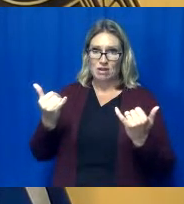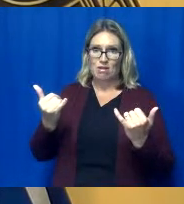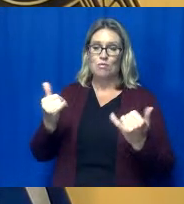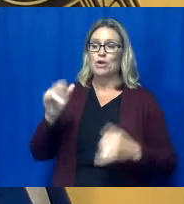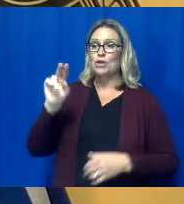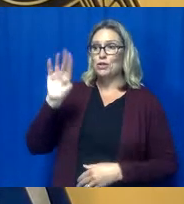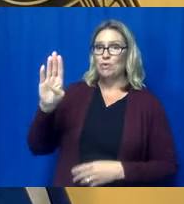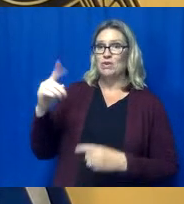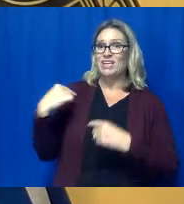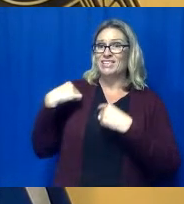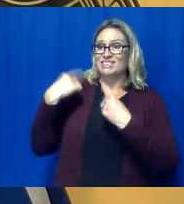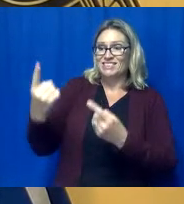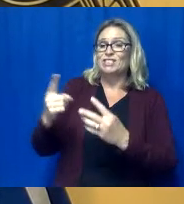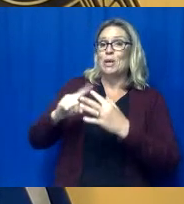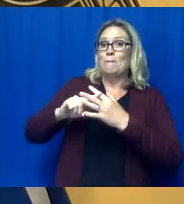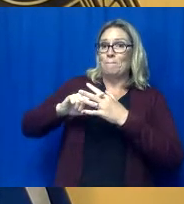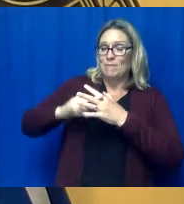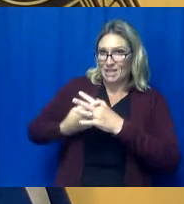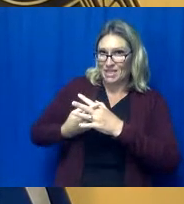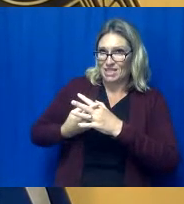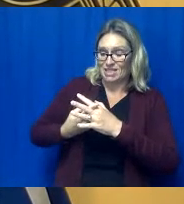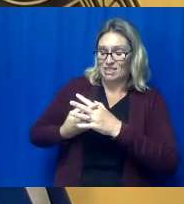the beginning of the pandemic.